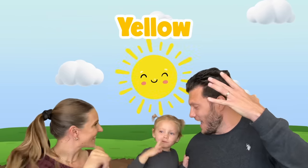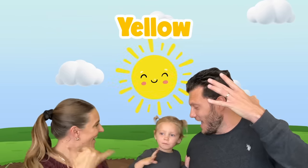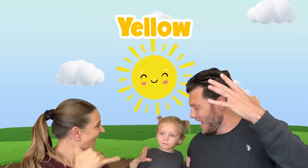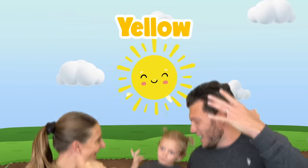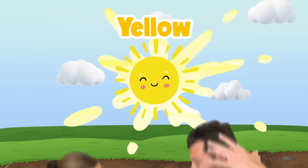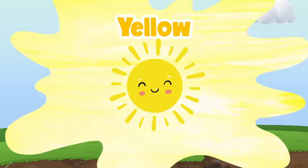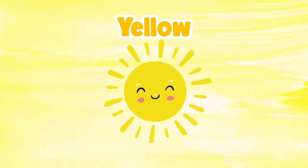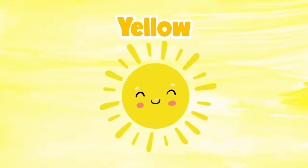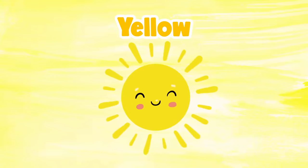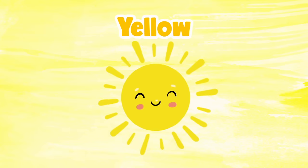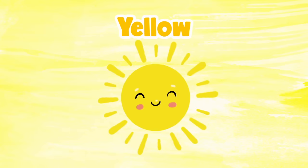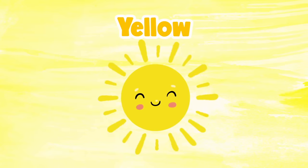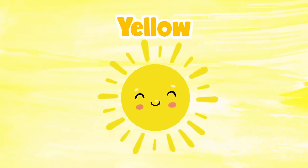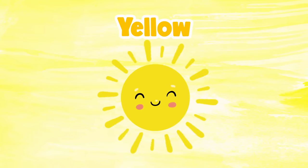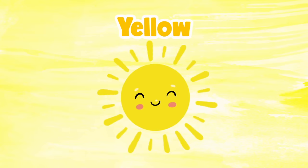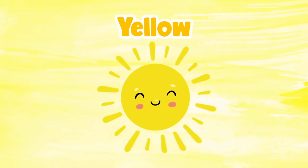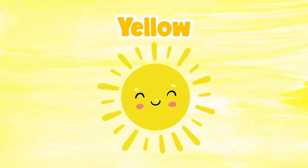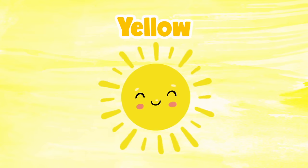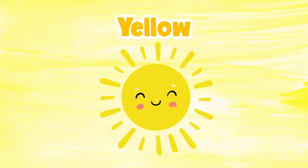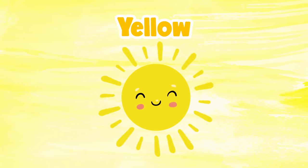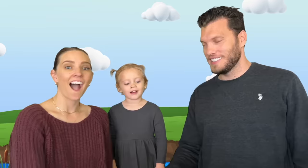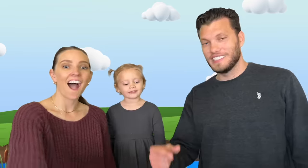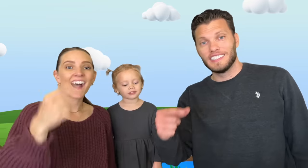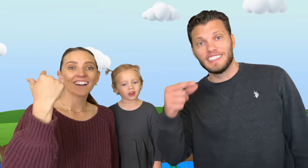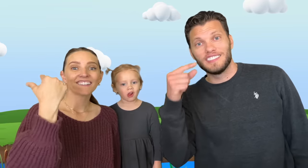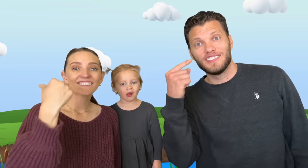is yellow.